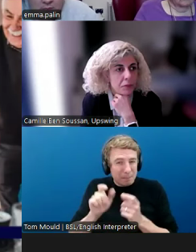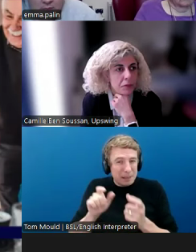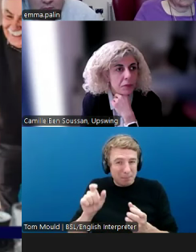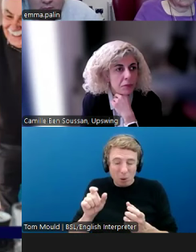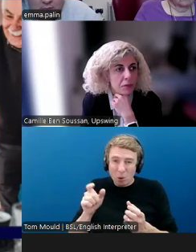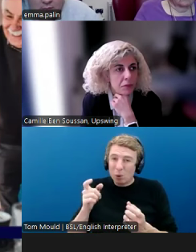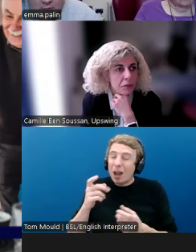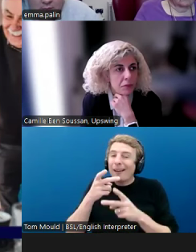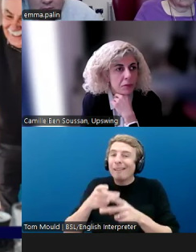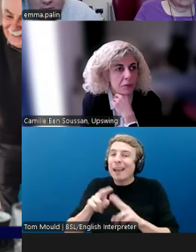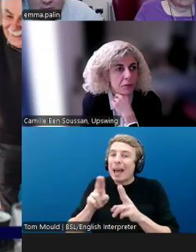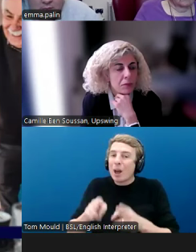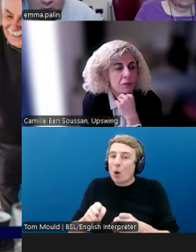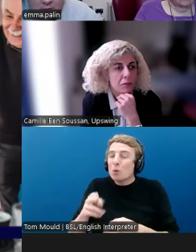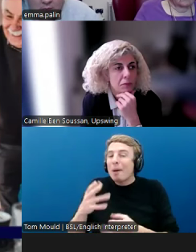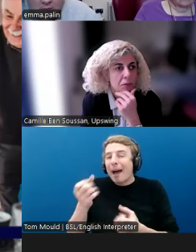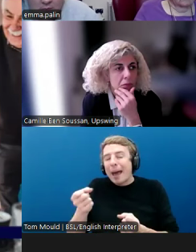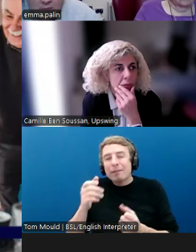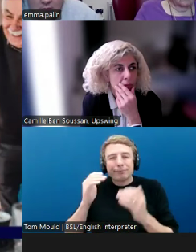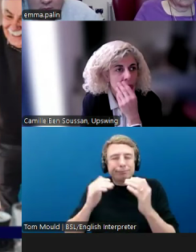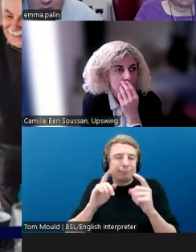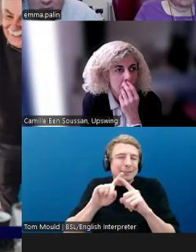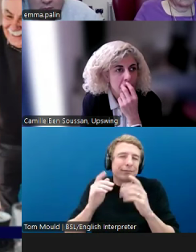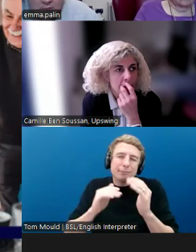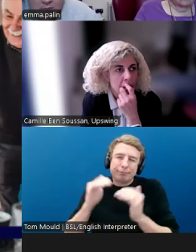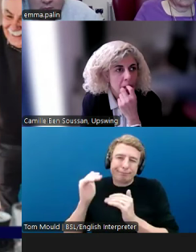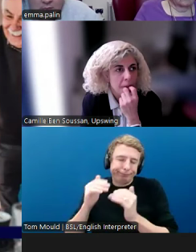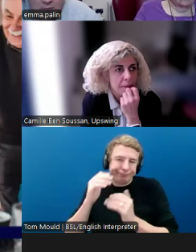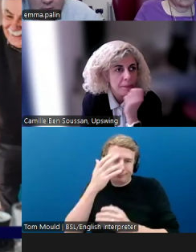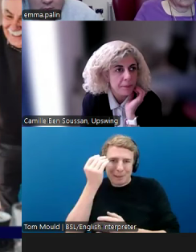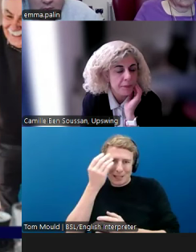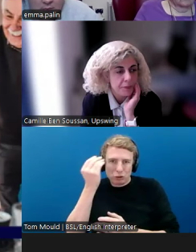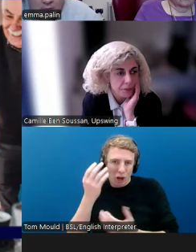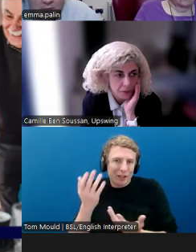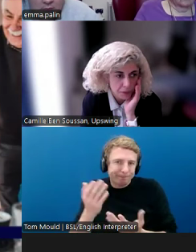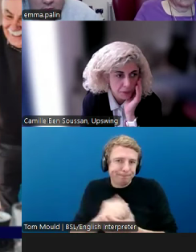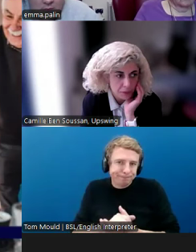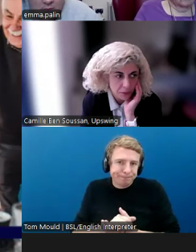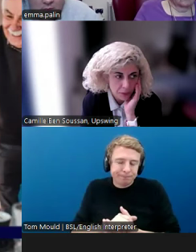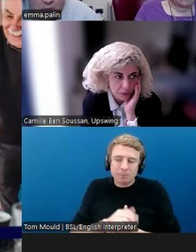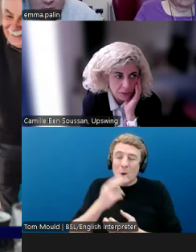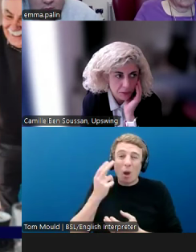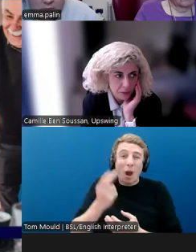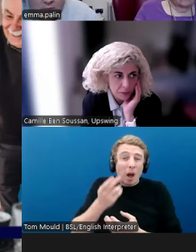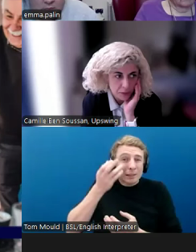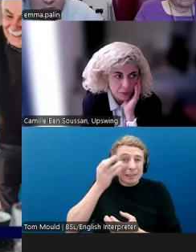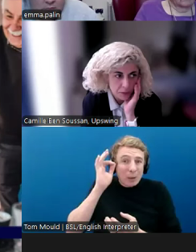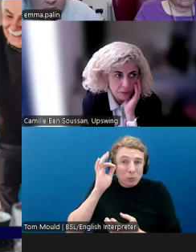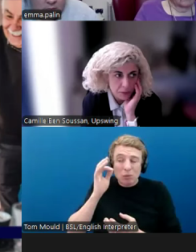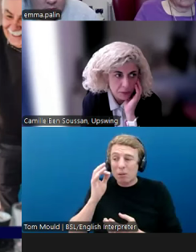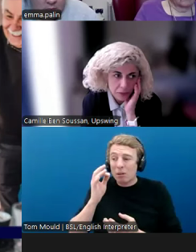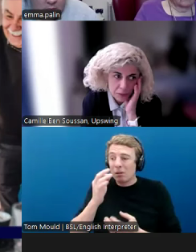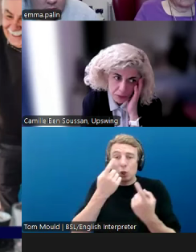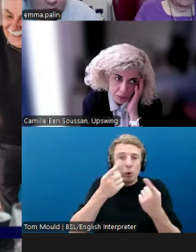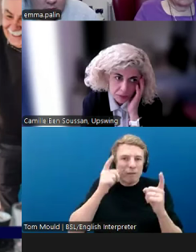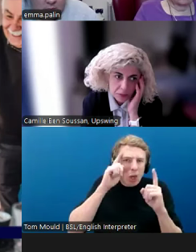support needs. And obviously, the Arts Council, ourselves, universities are continuously studying and